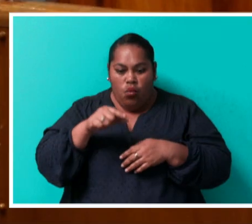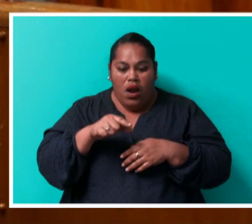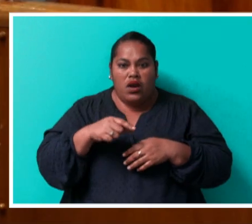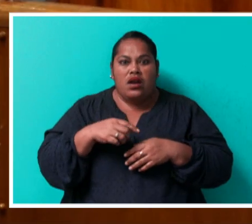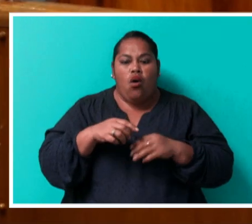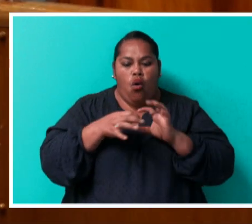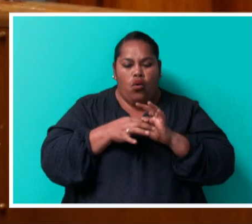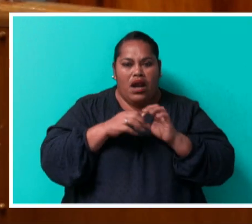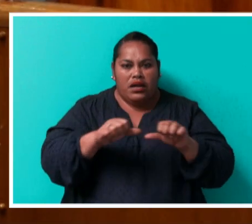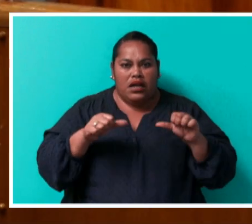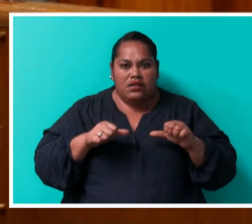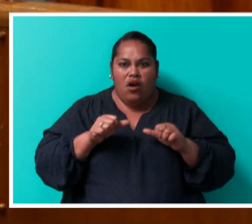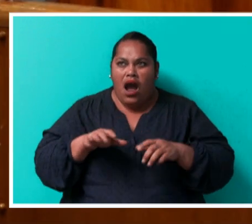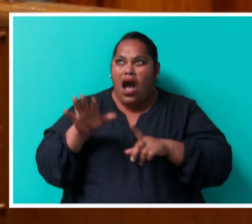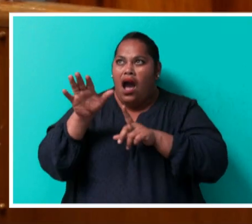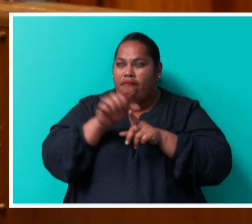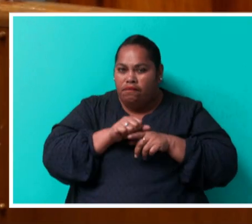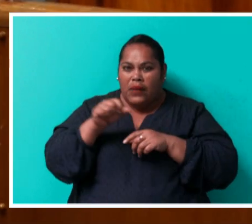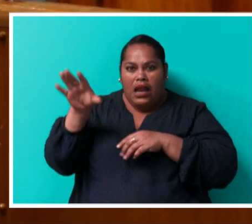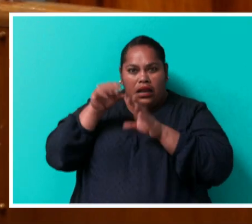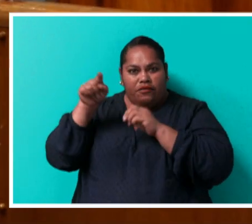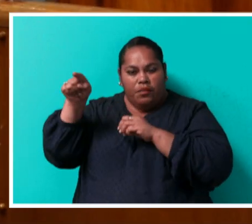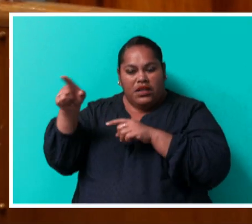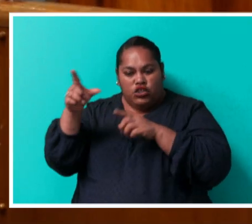relevant strategies from Japan through NARO.